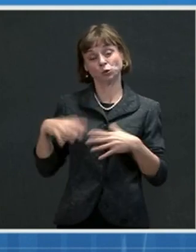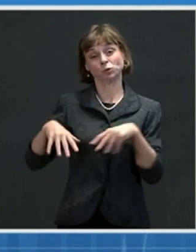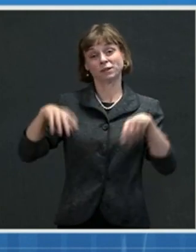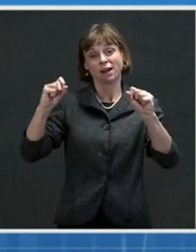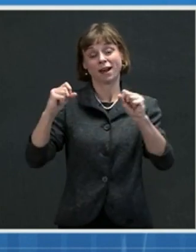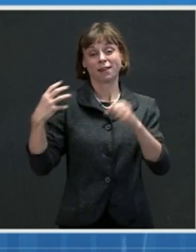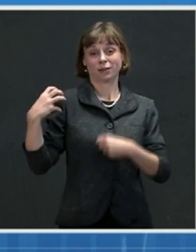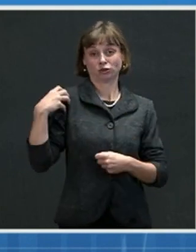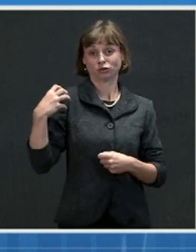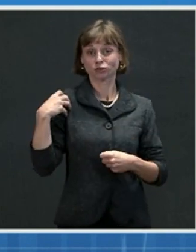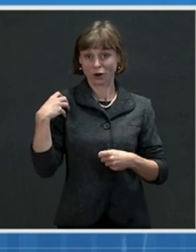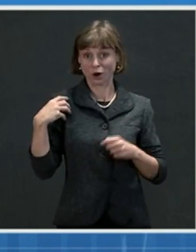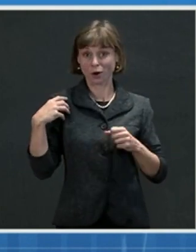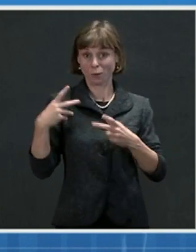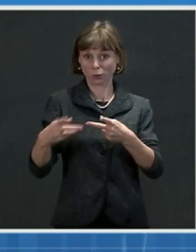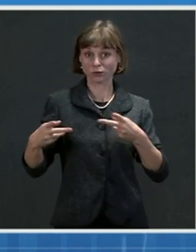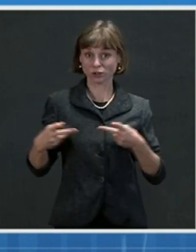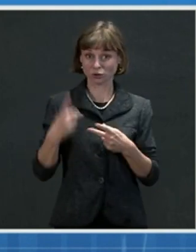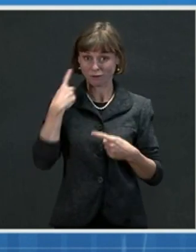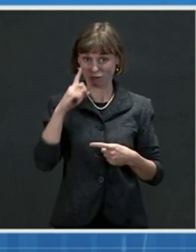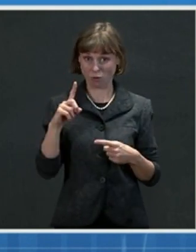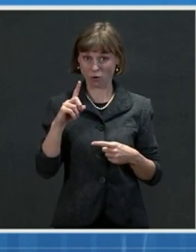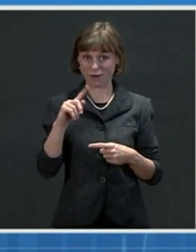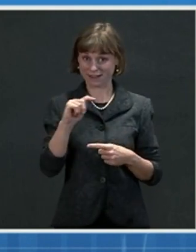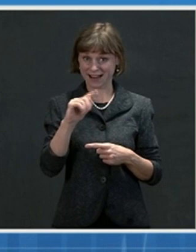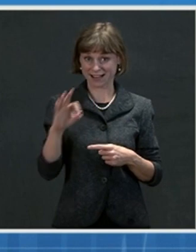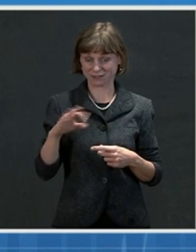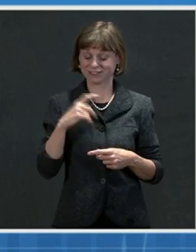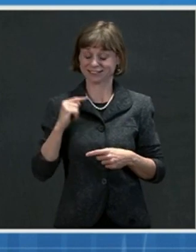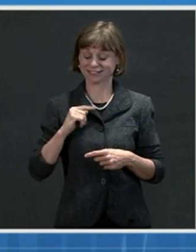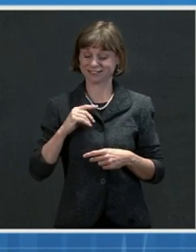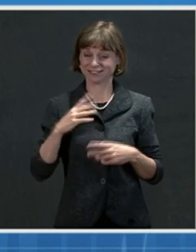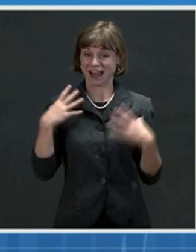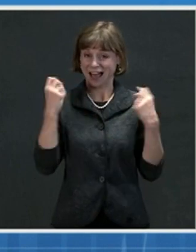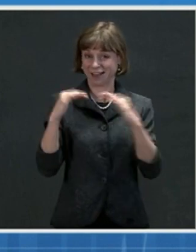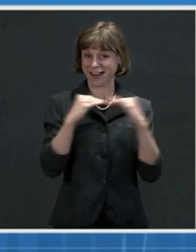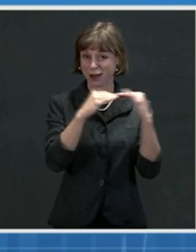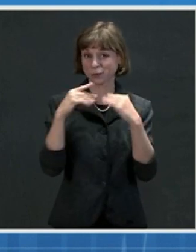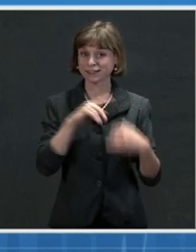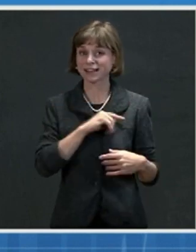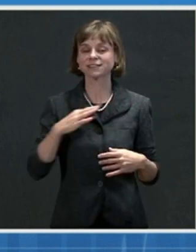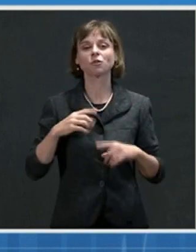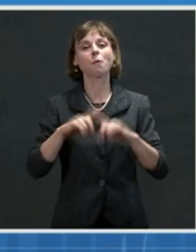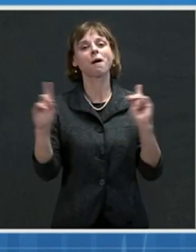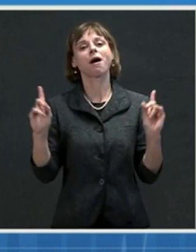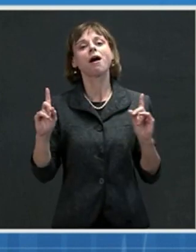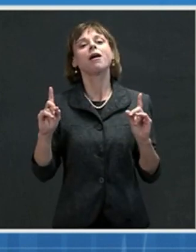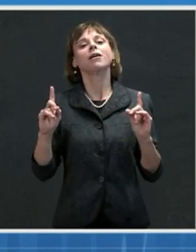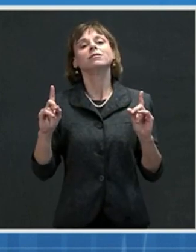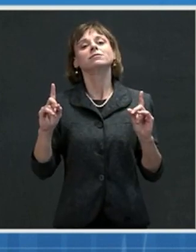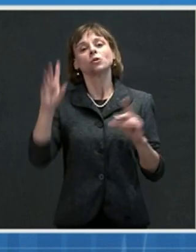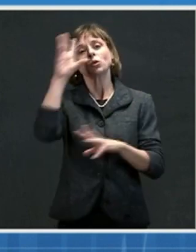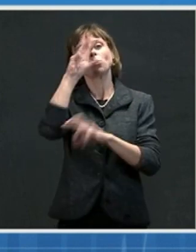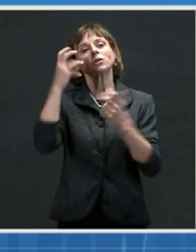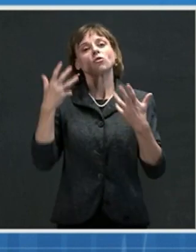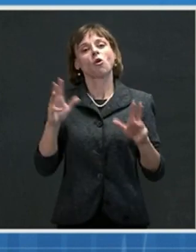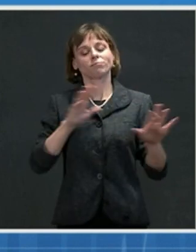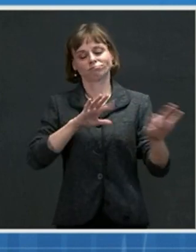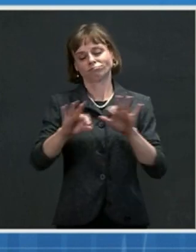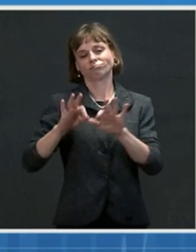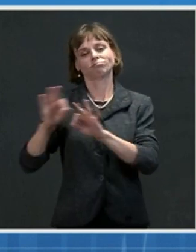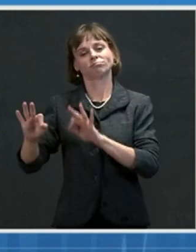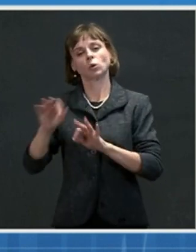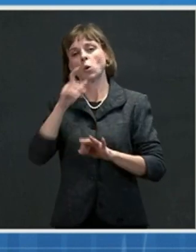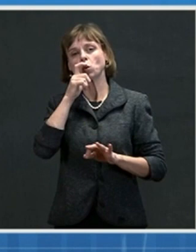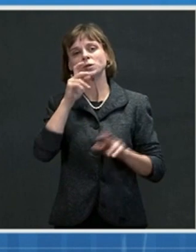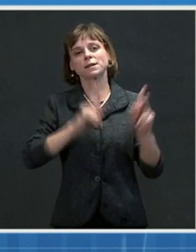Force, but I am truly excited to share that the president has announced the 12 individuals he has selected to serve as